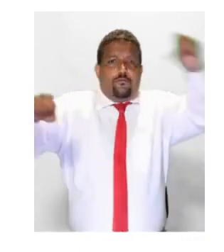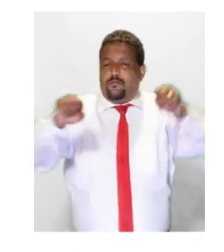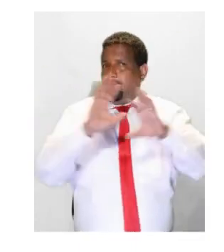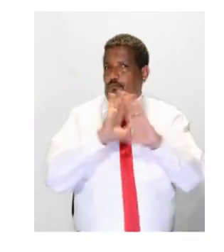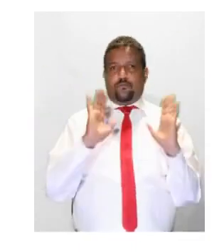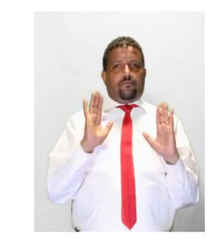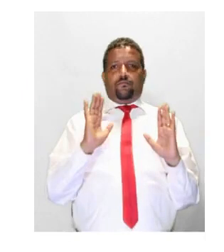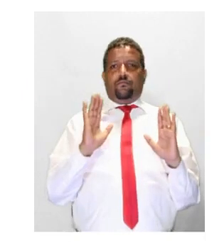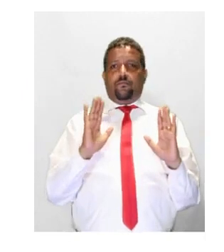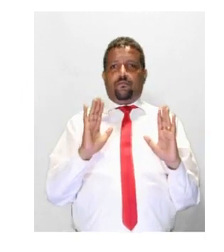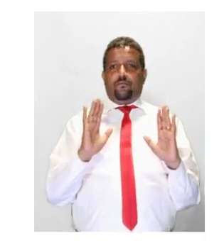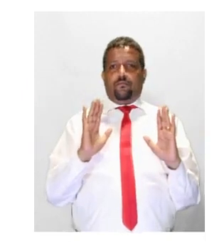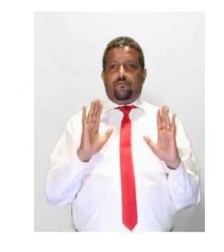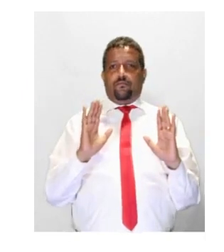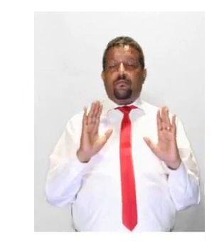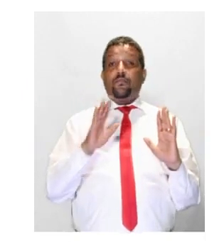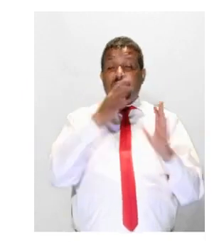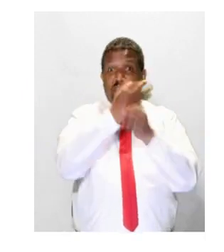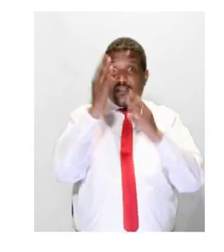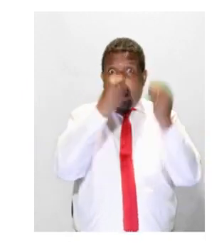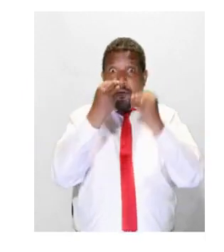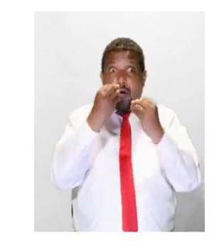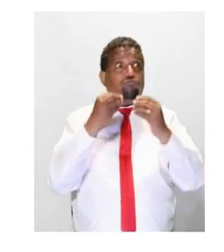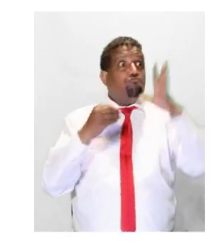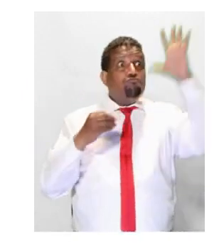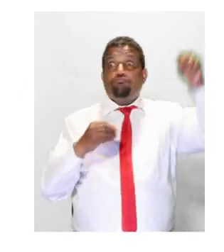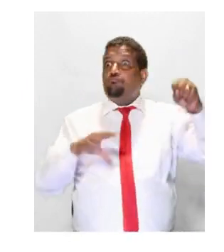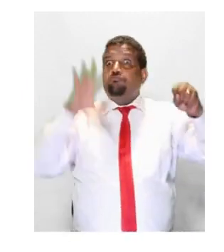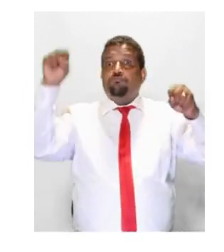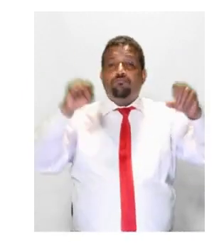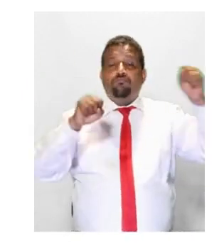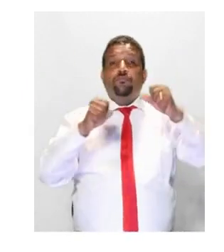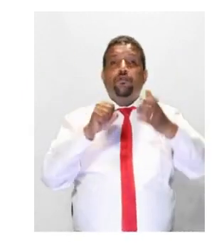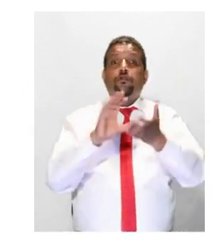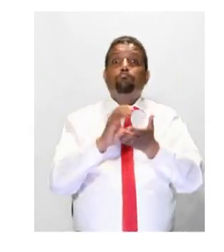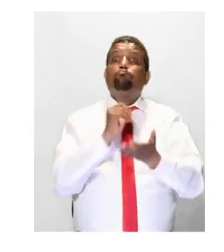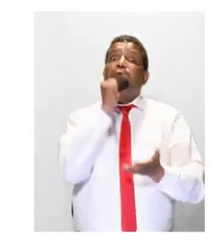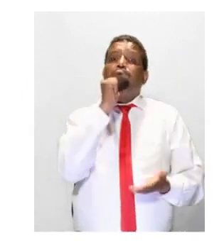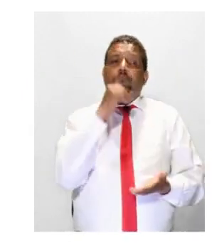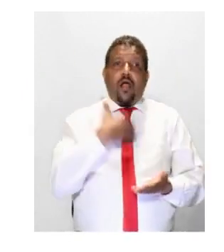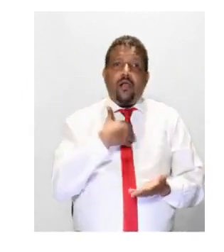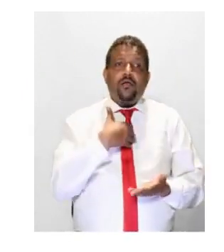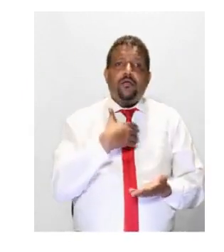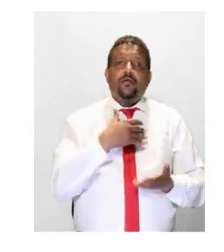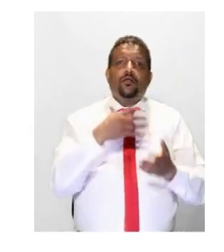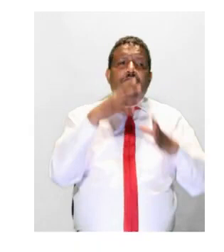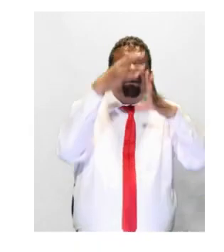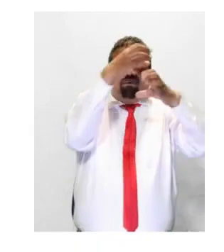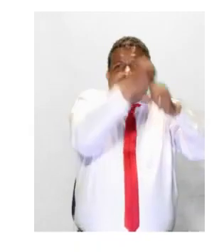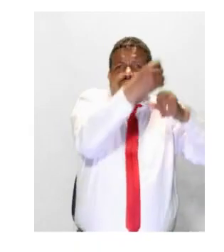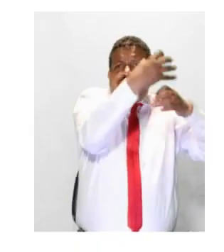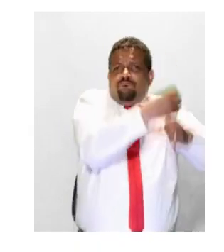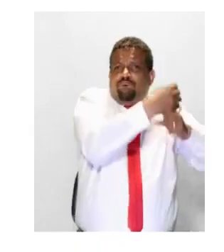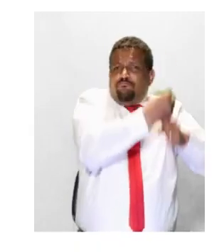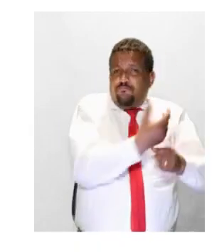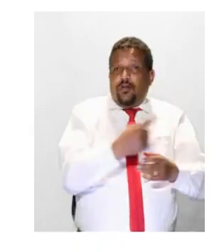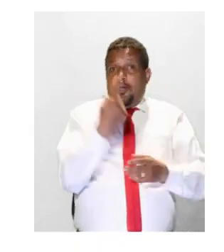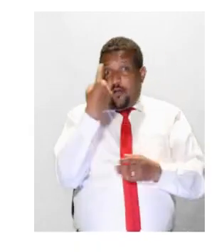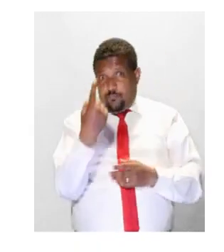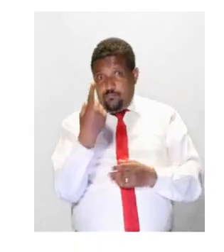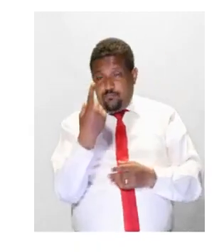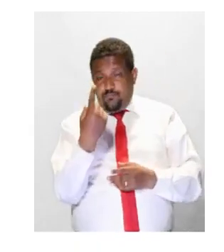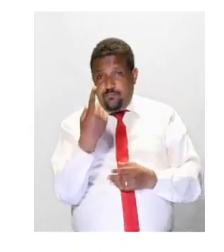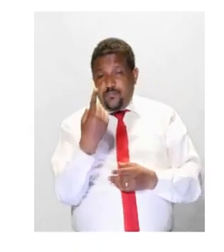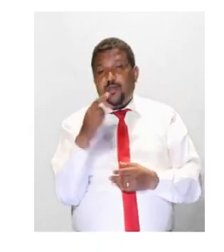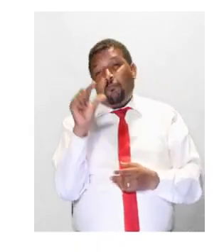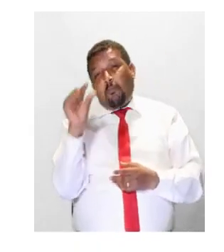system creates monopolies. The one with large capital will destroy the one